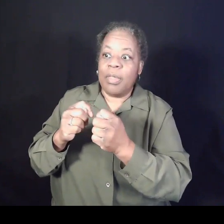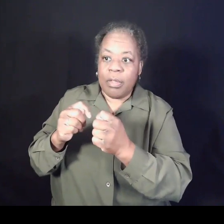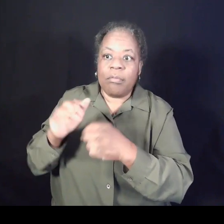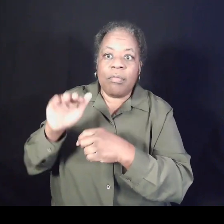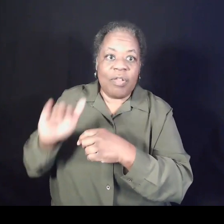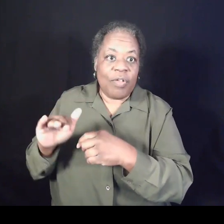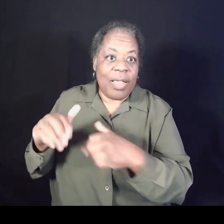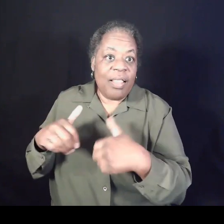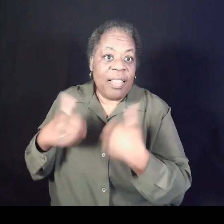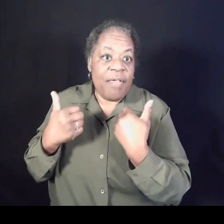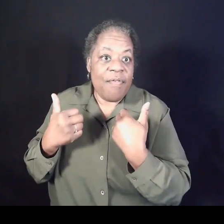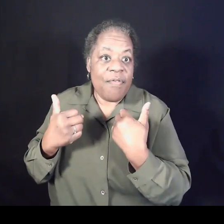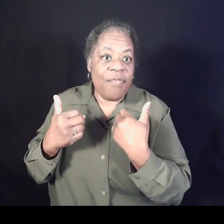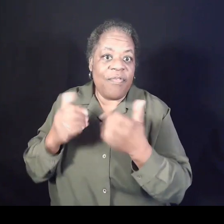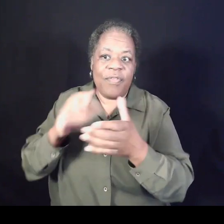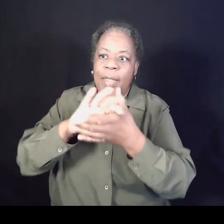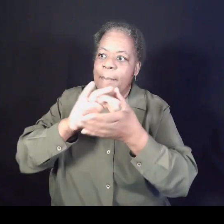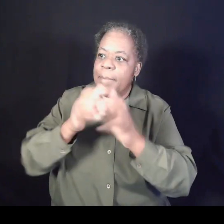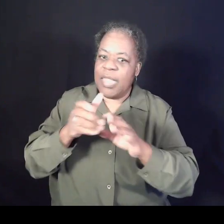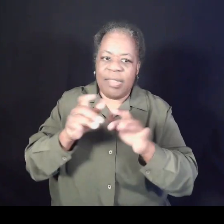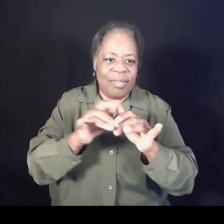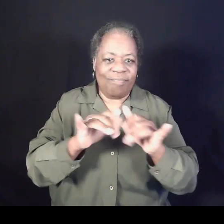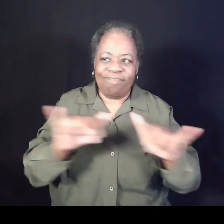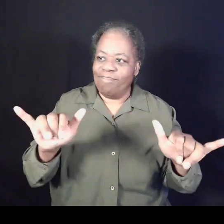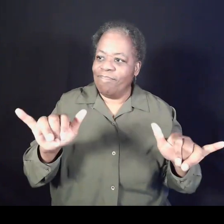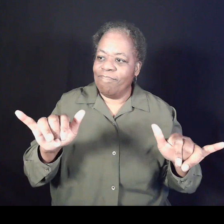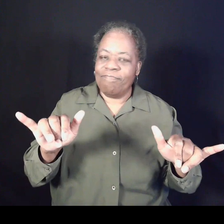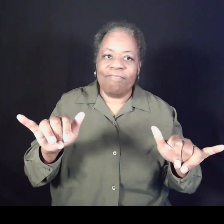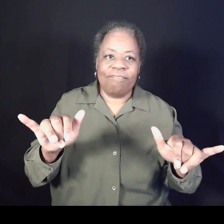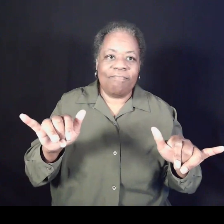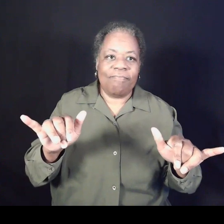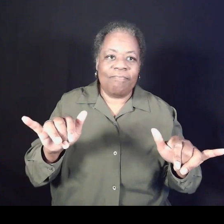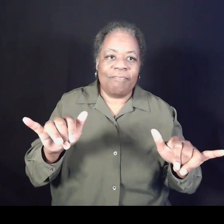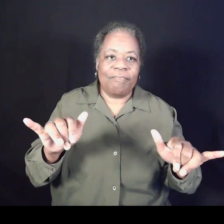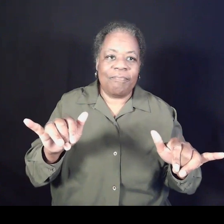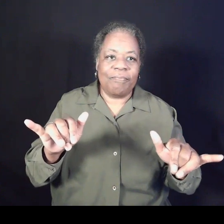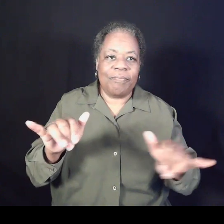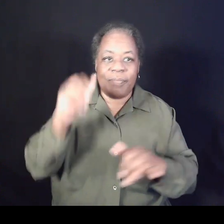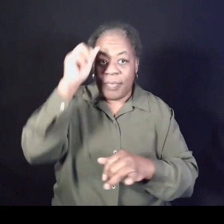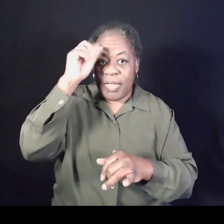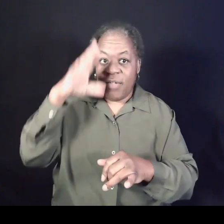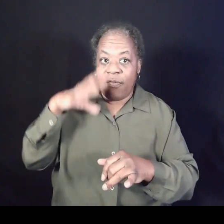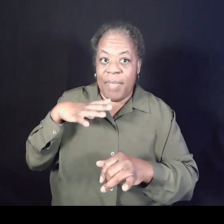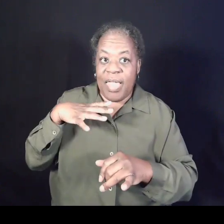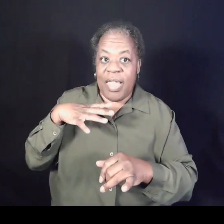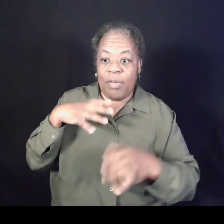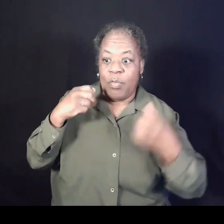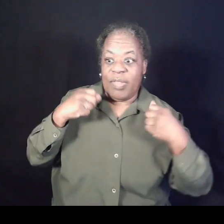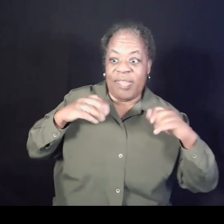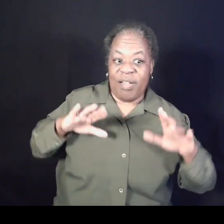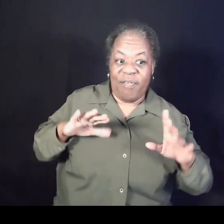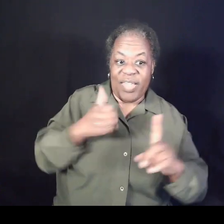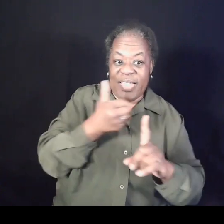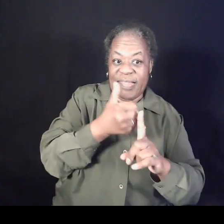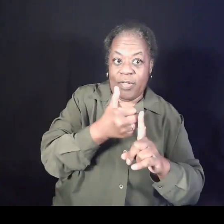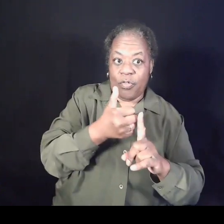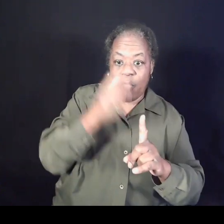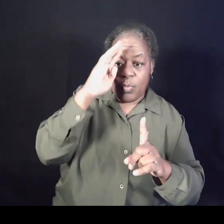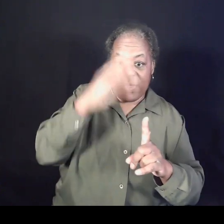peace between the two tribes. Because if a man would give his own son to his